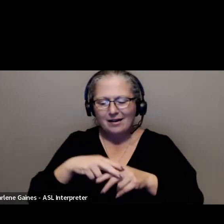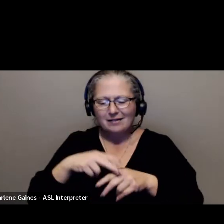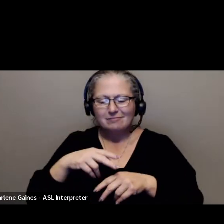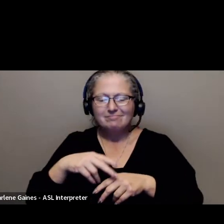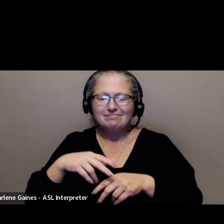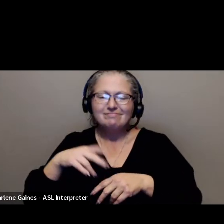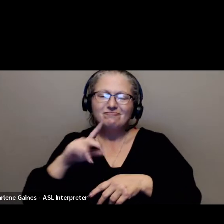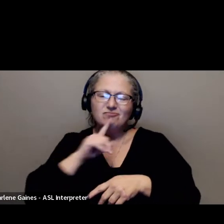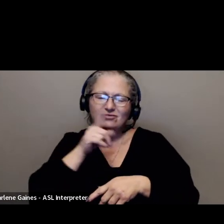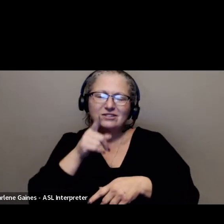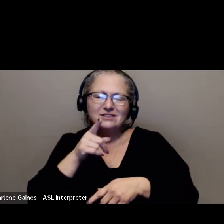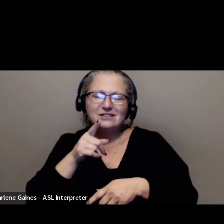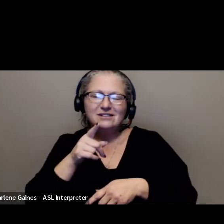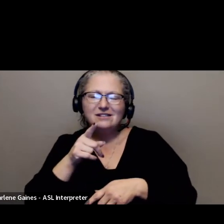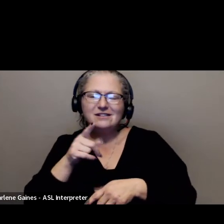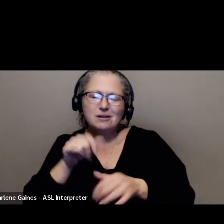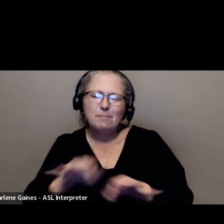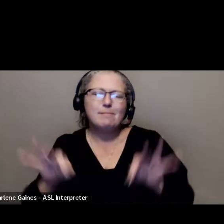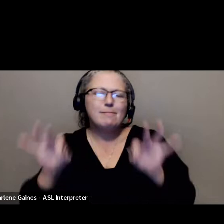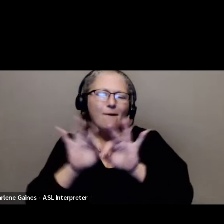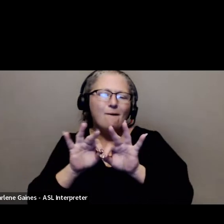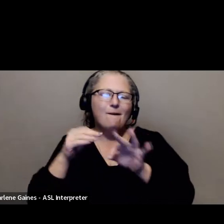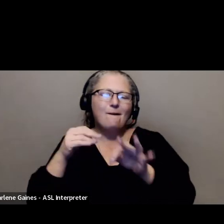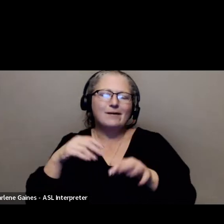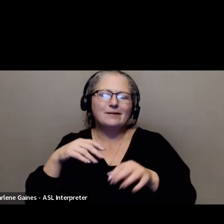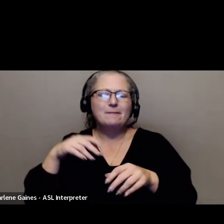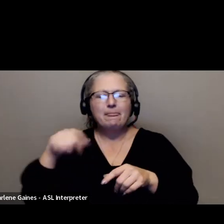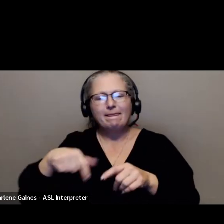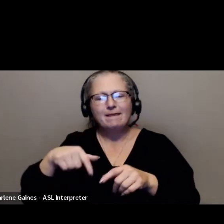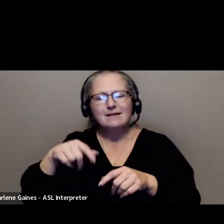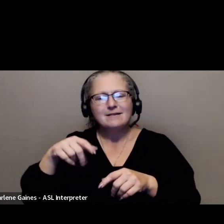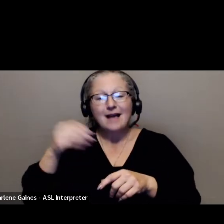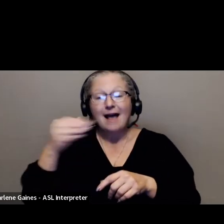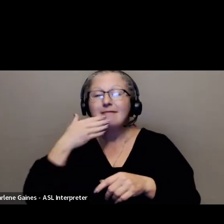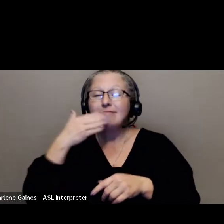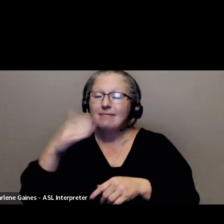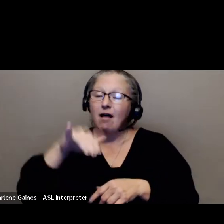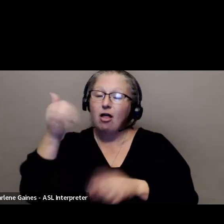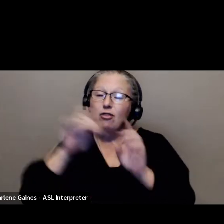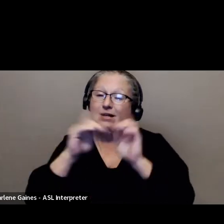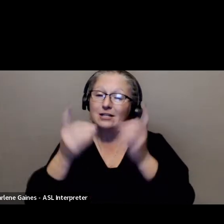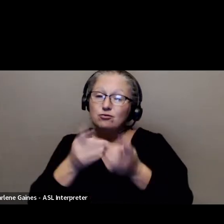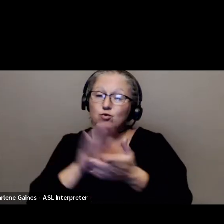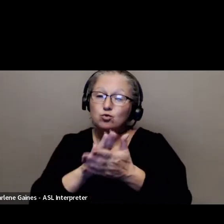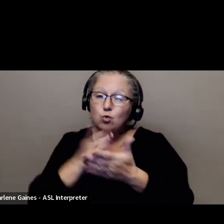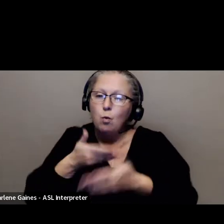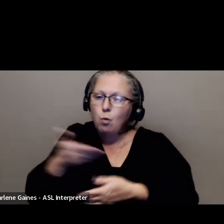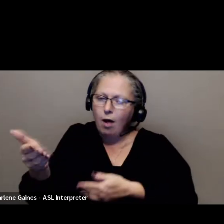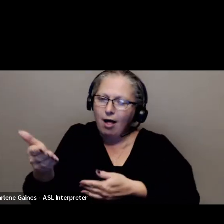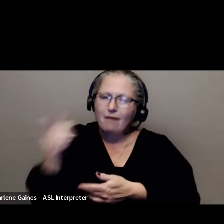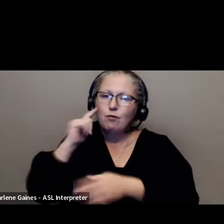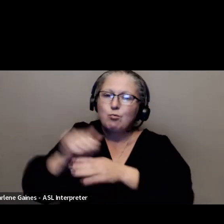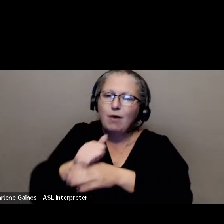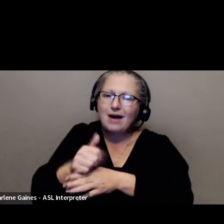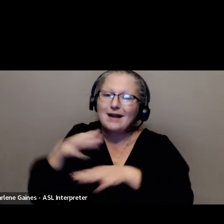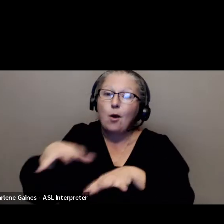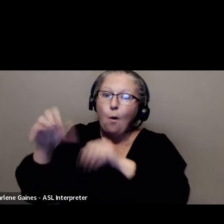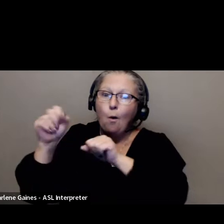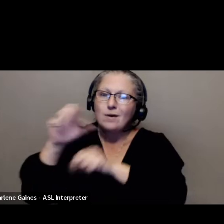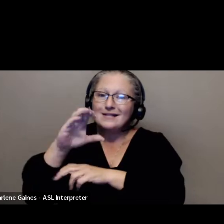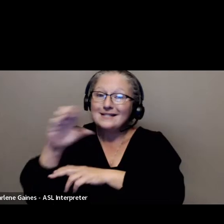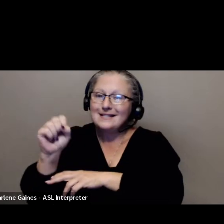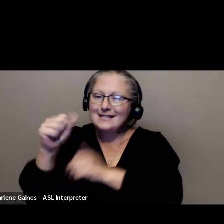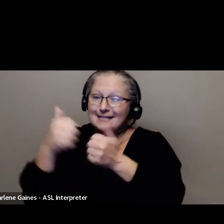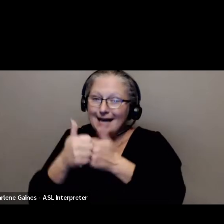was a big thing we tried to emulate this season. I also want to thank the other district schools that welcomed us for practicing and for hosting CCS